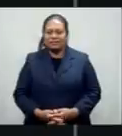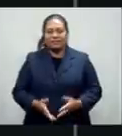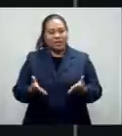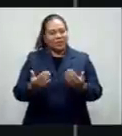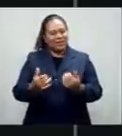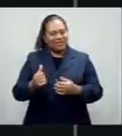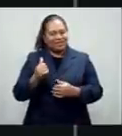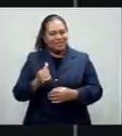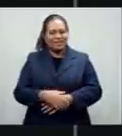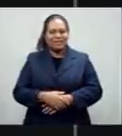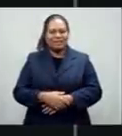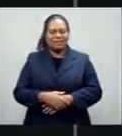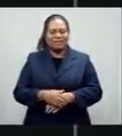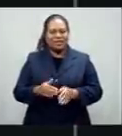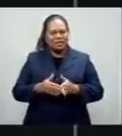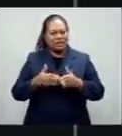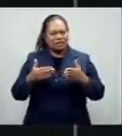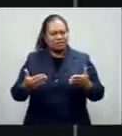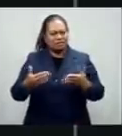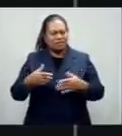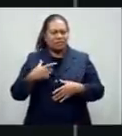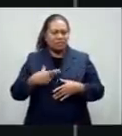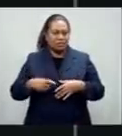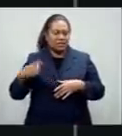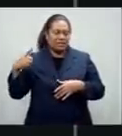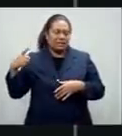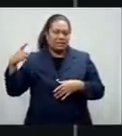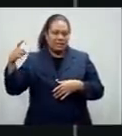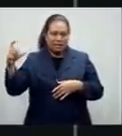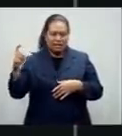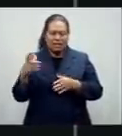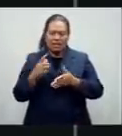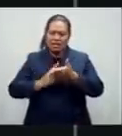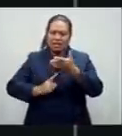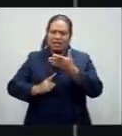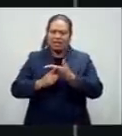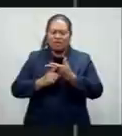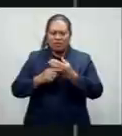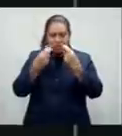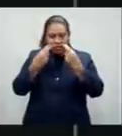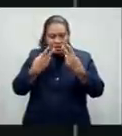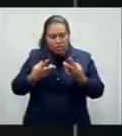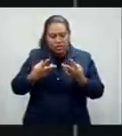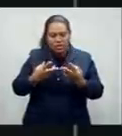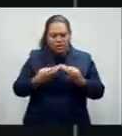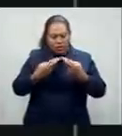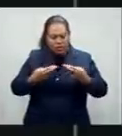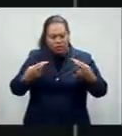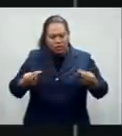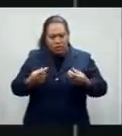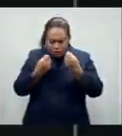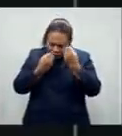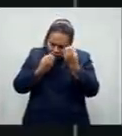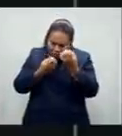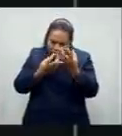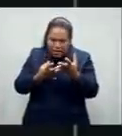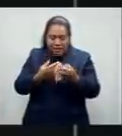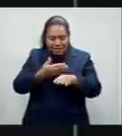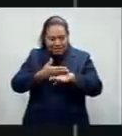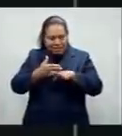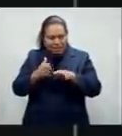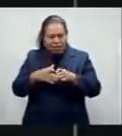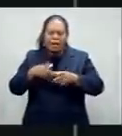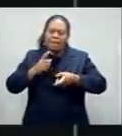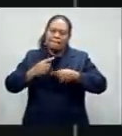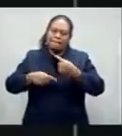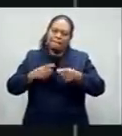Welcome back. With the recent heat wave in Canada, a new report from the Natural Resources Canada gives the latest information on climate change. This